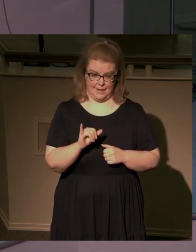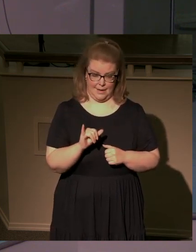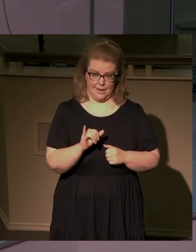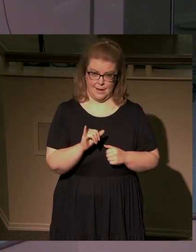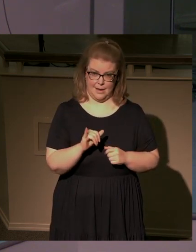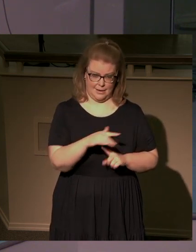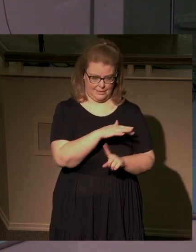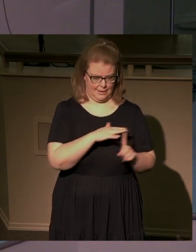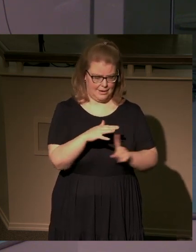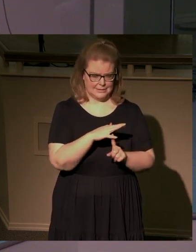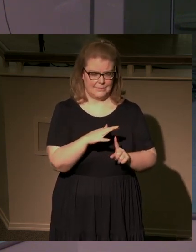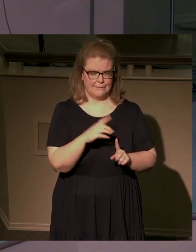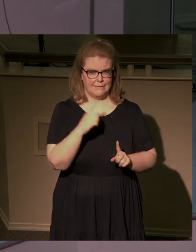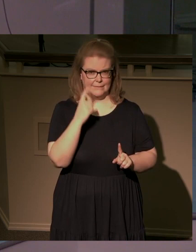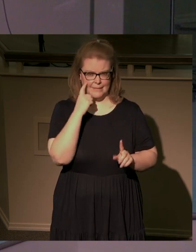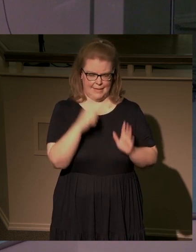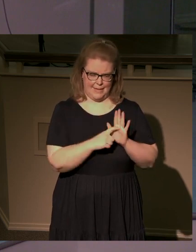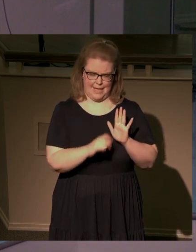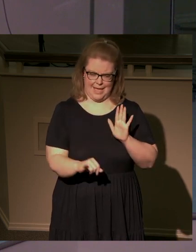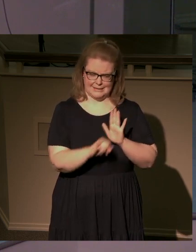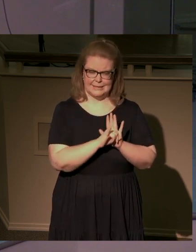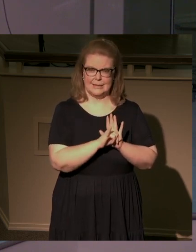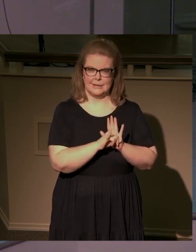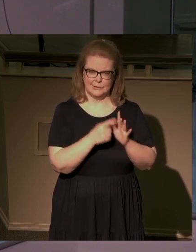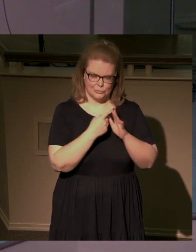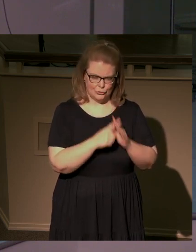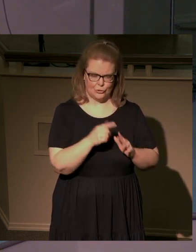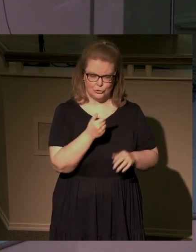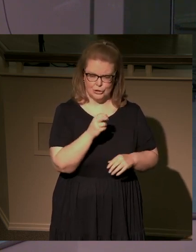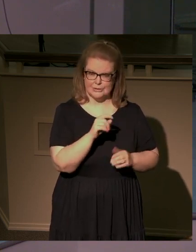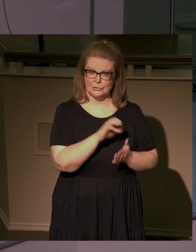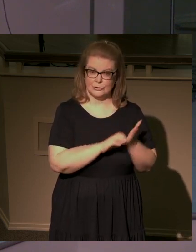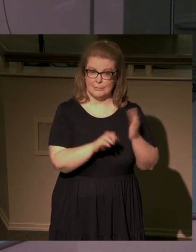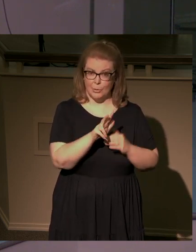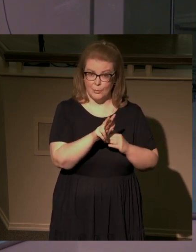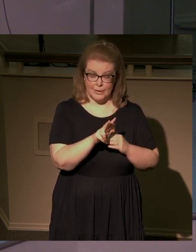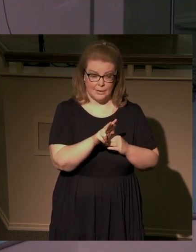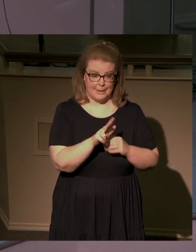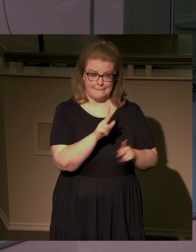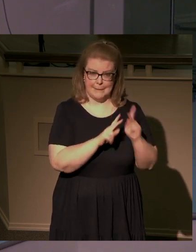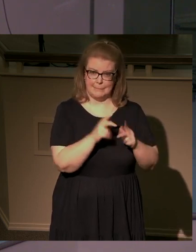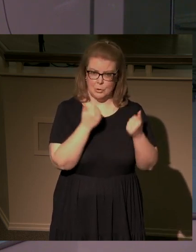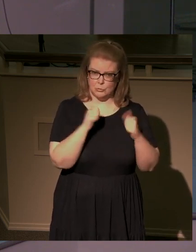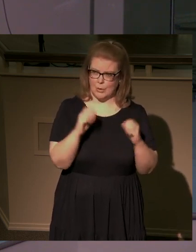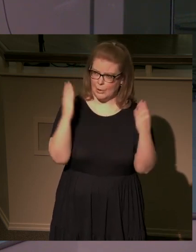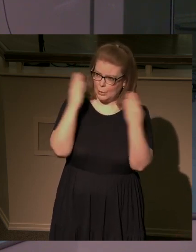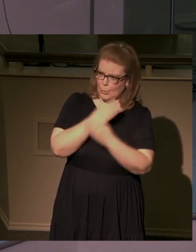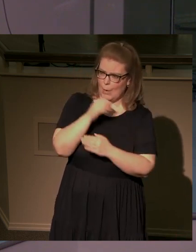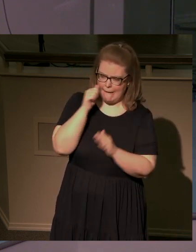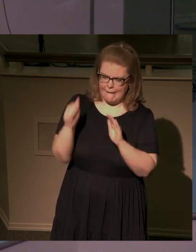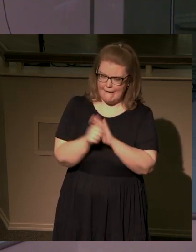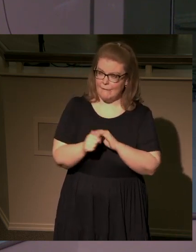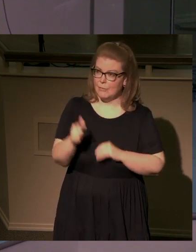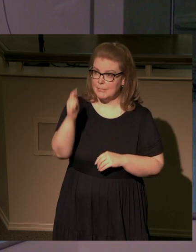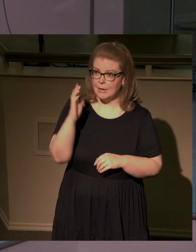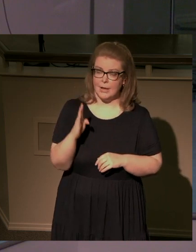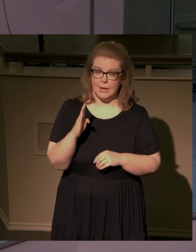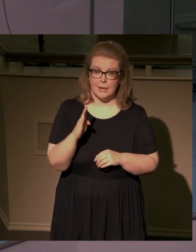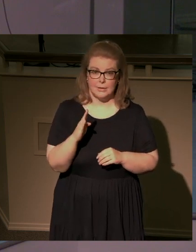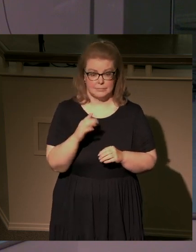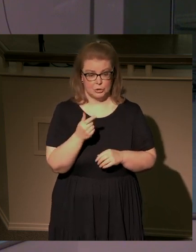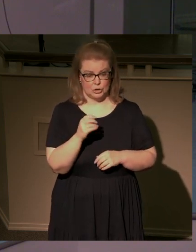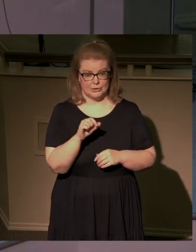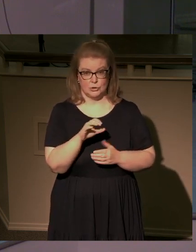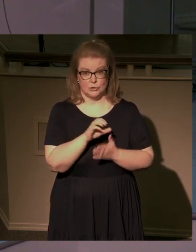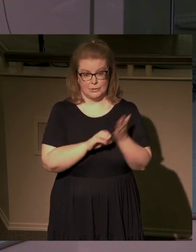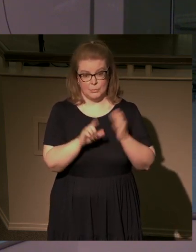in Genesis 3:15, as people have been attempting to hide from God. But in Genesis 1:26, we get the definition